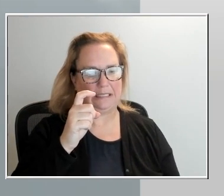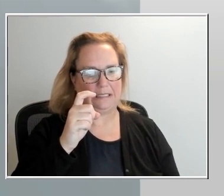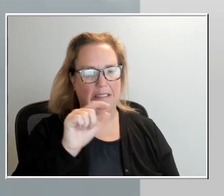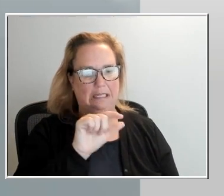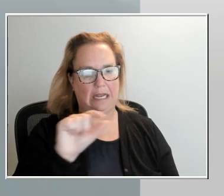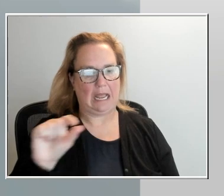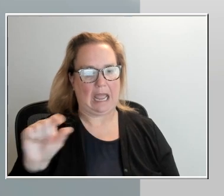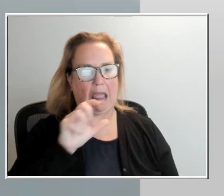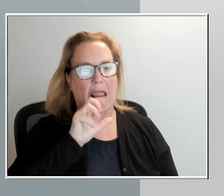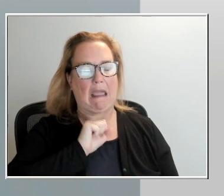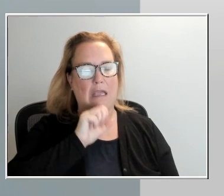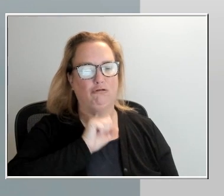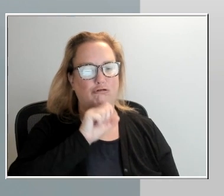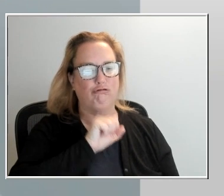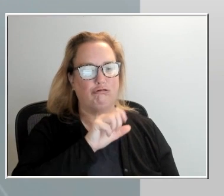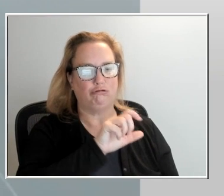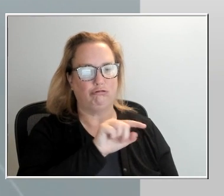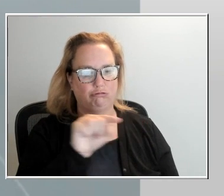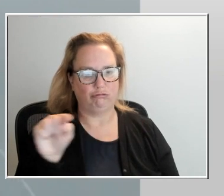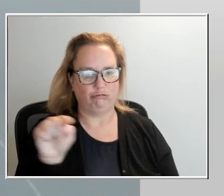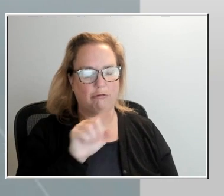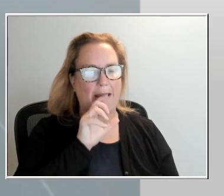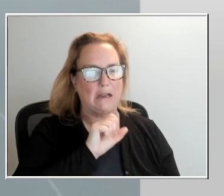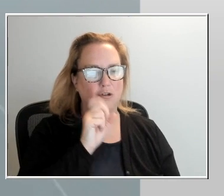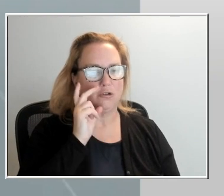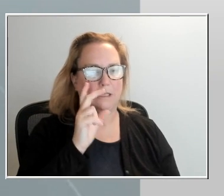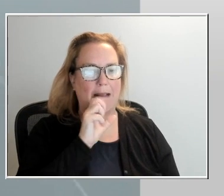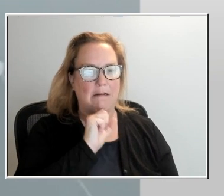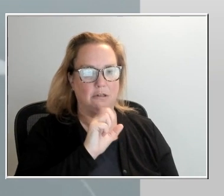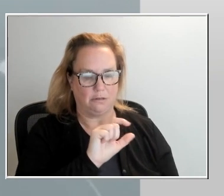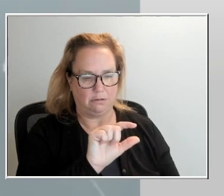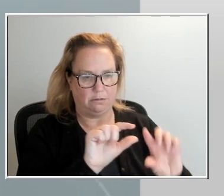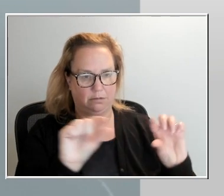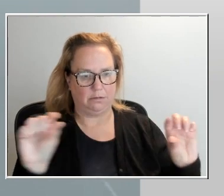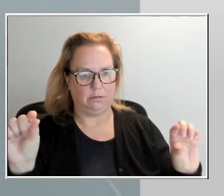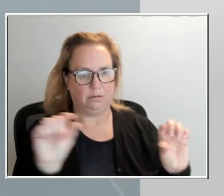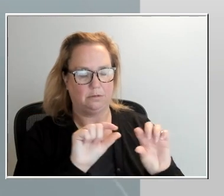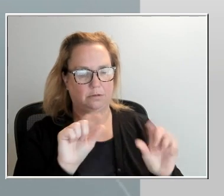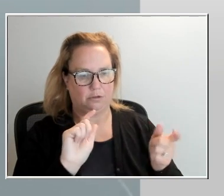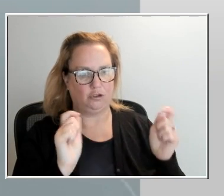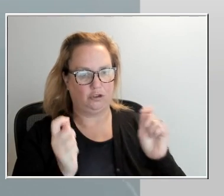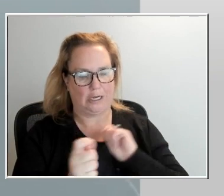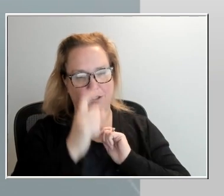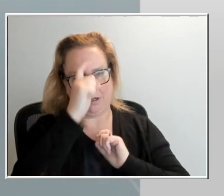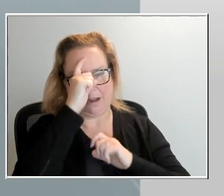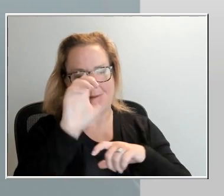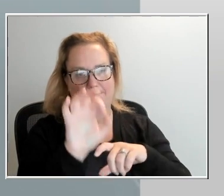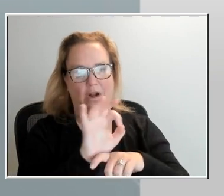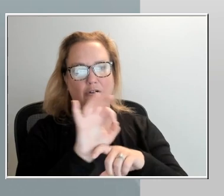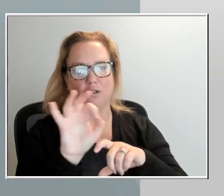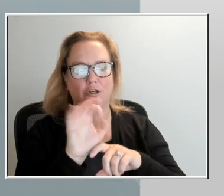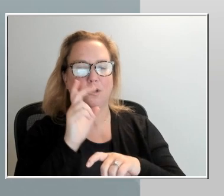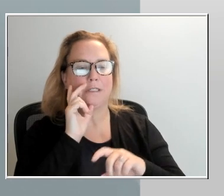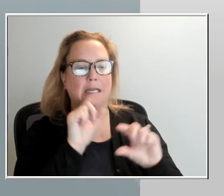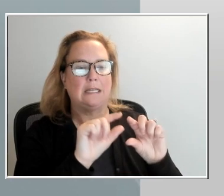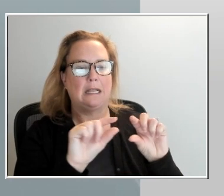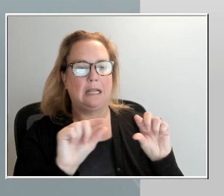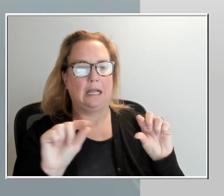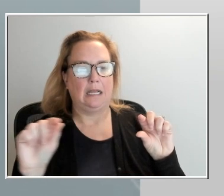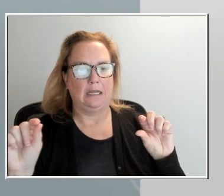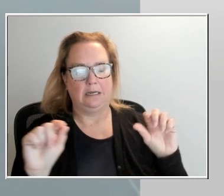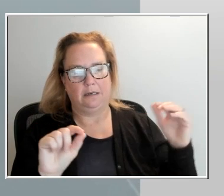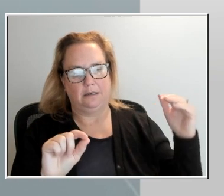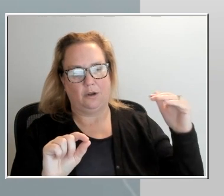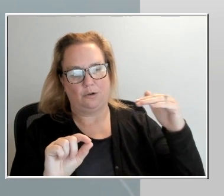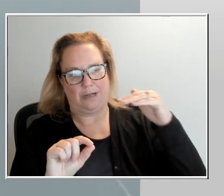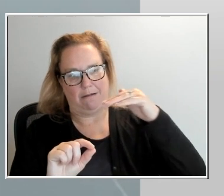how, with age, there is an age-associated change in cognitive function. So you can see that line trending down, all three lines trending